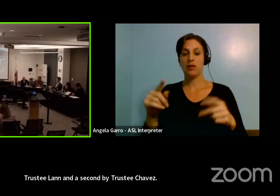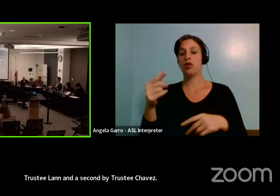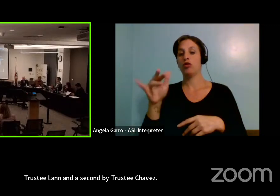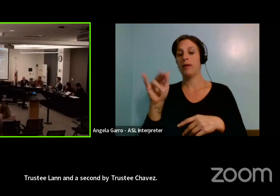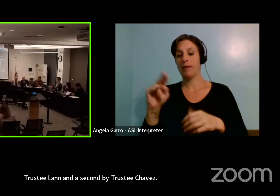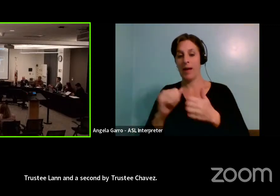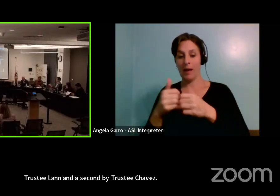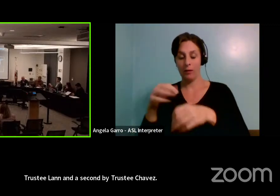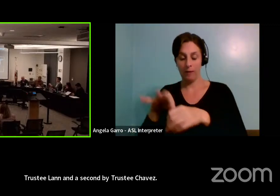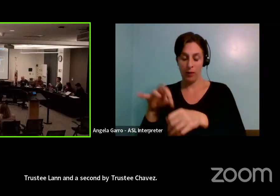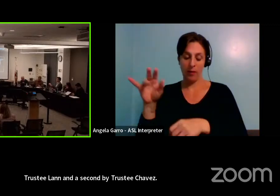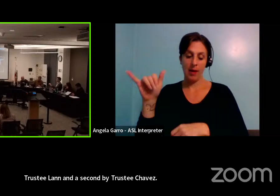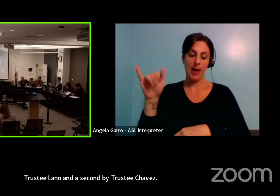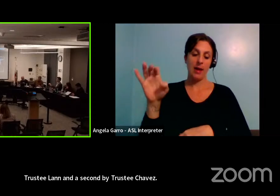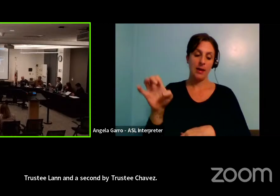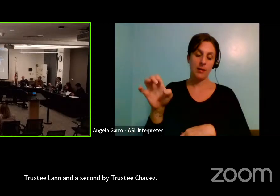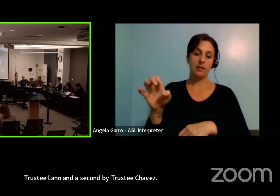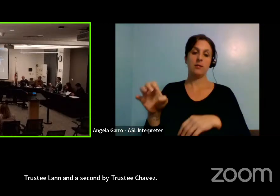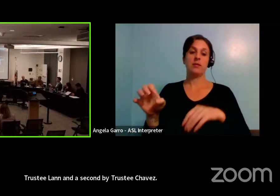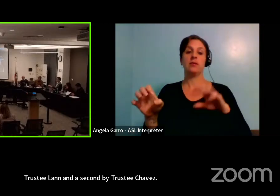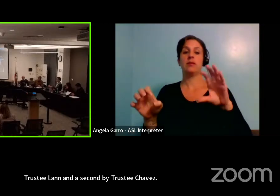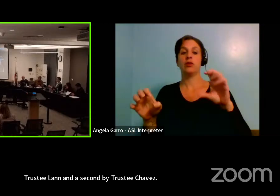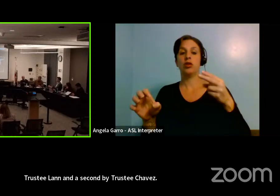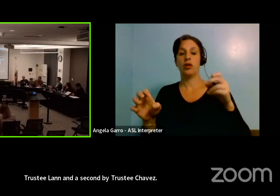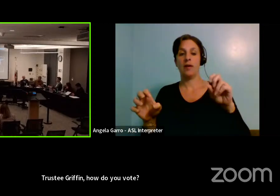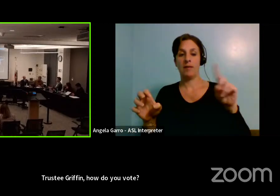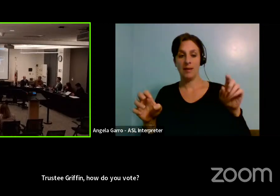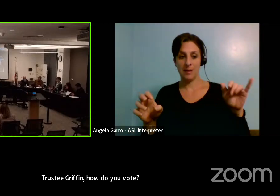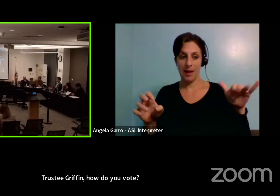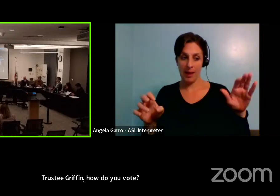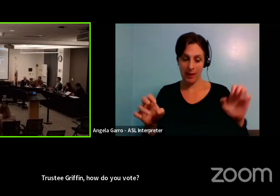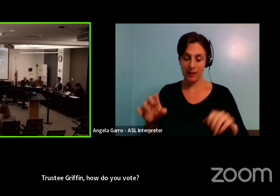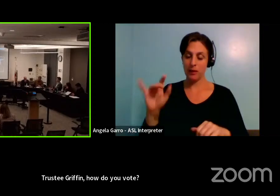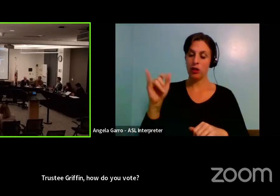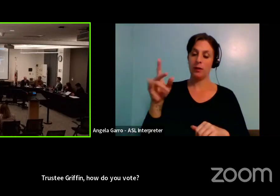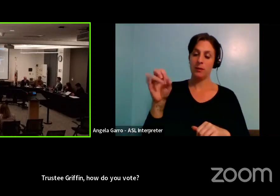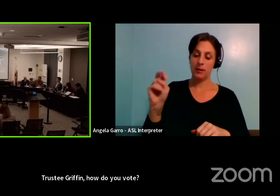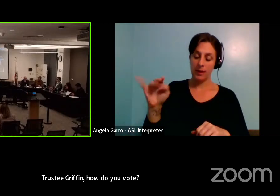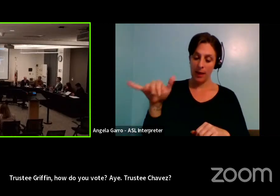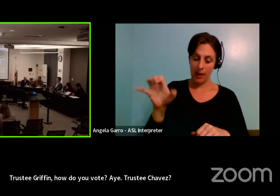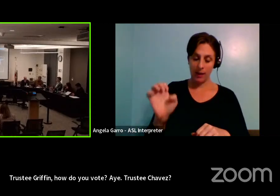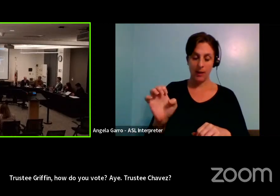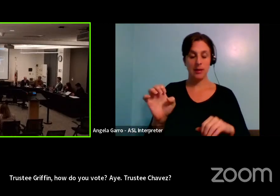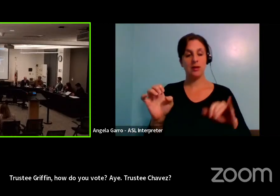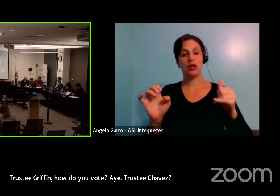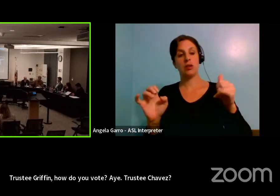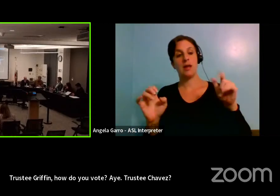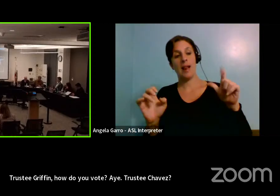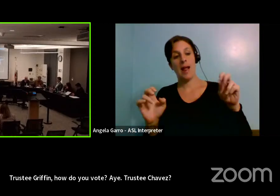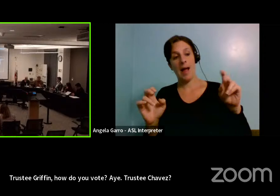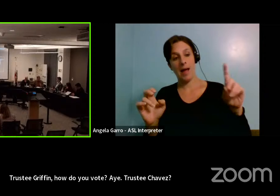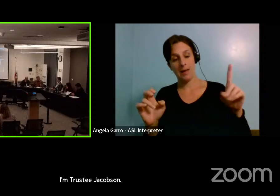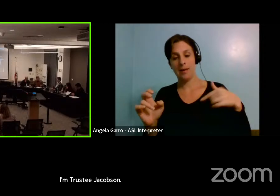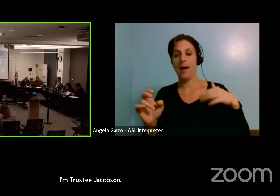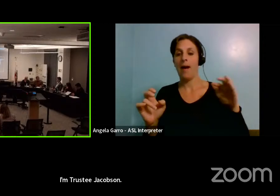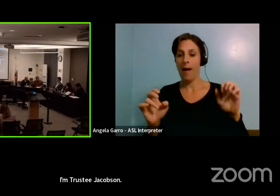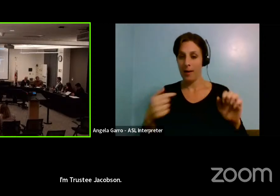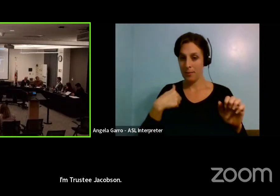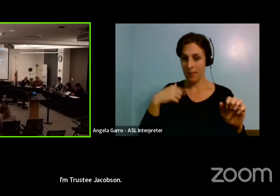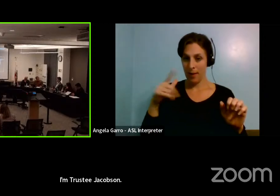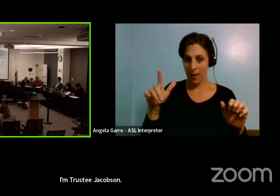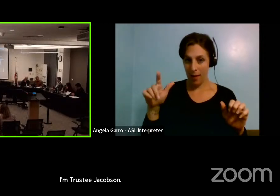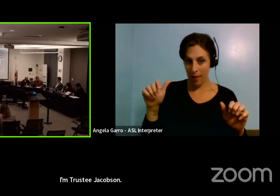vote? Aye. Trustee Chavez, Aye. trustee Jacobson, Aye. trustee Land, Aye. and I vote aye. Trustee,